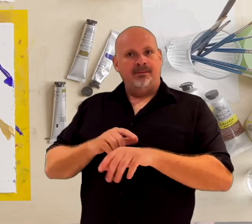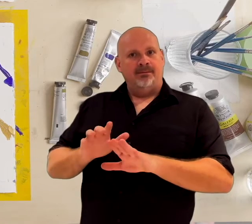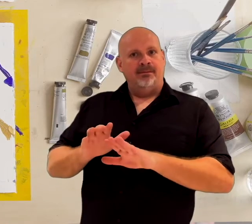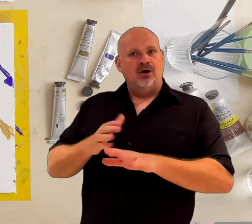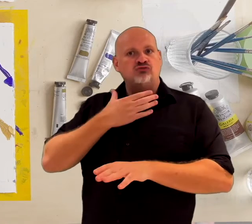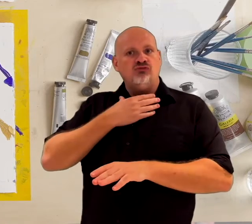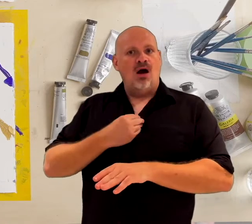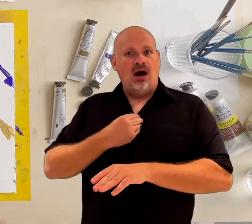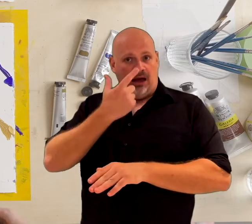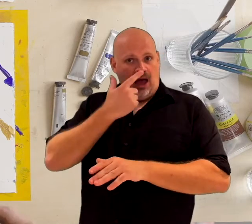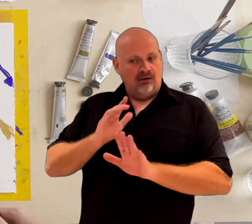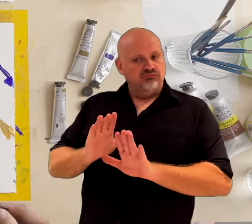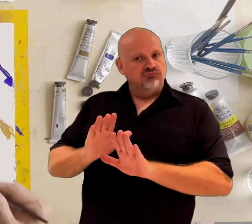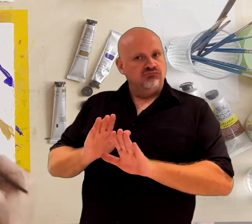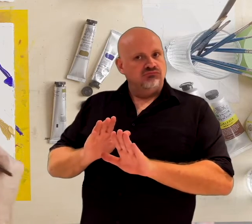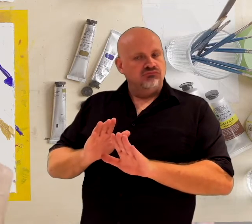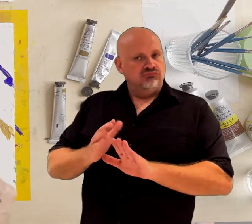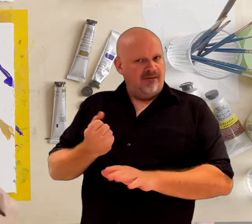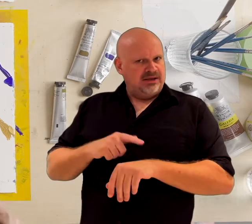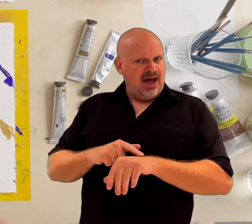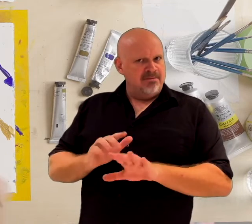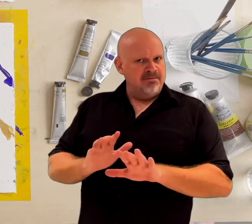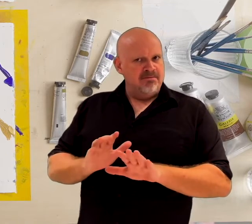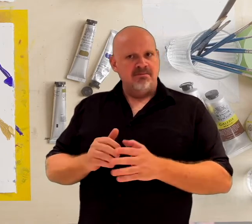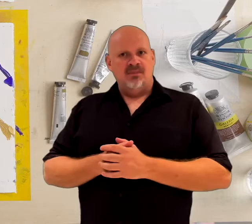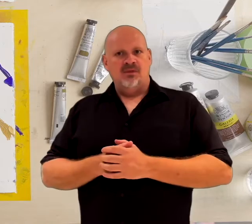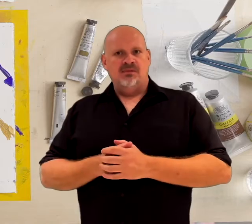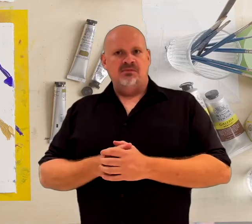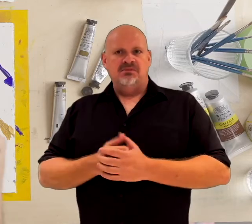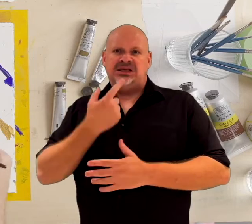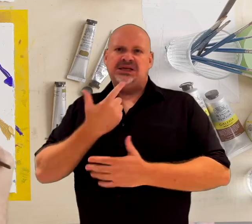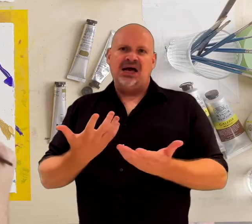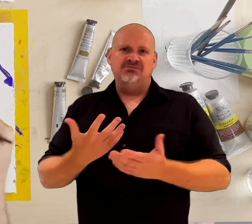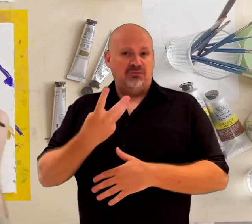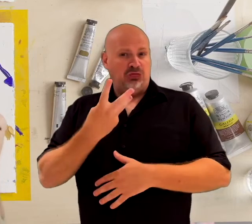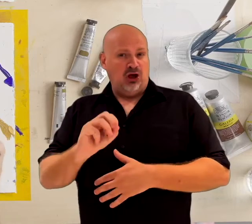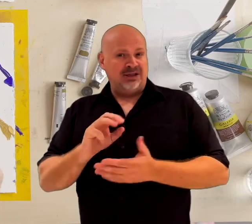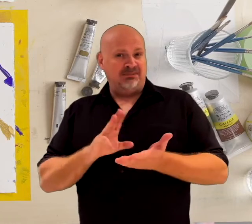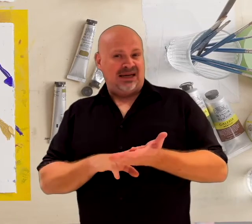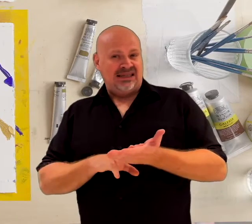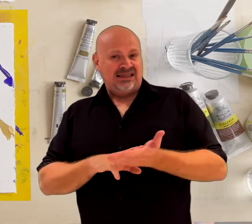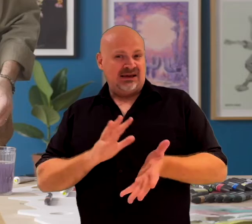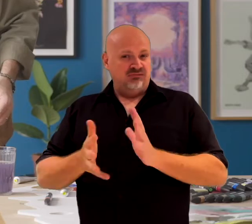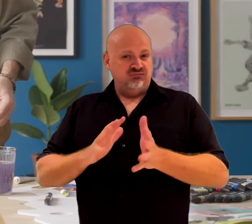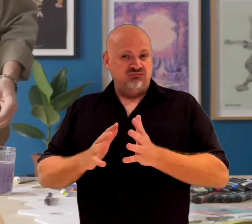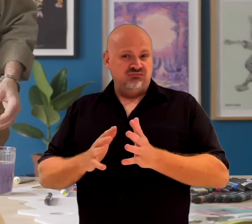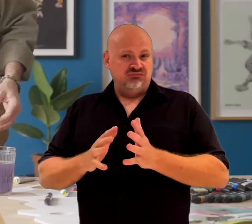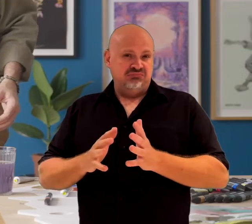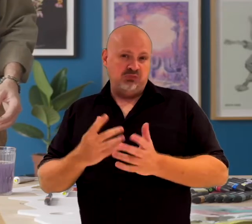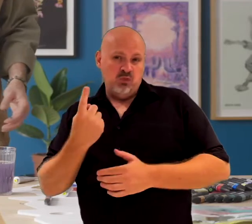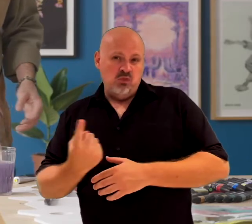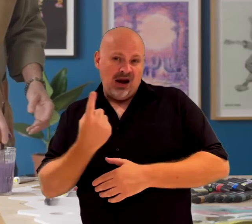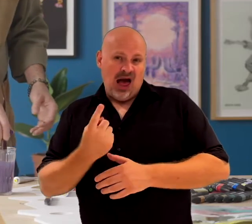also have time to let it dry, okay? And let's say it takes like 30 minutes, maybe